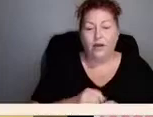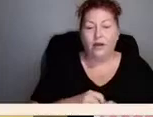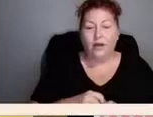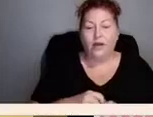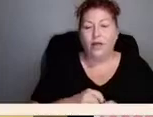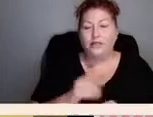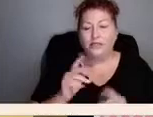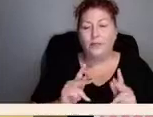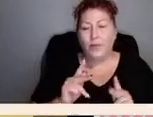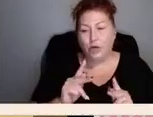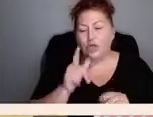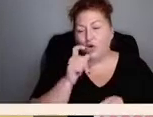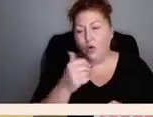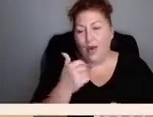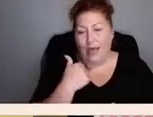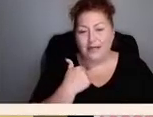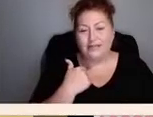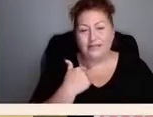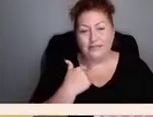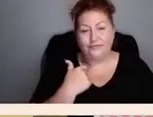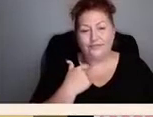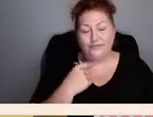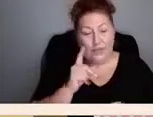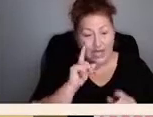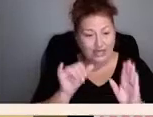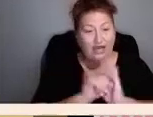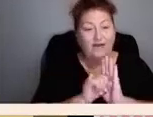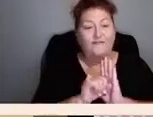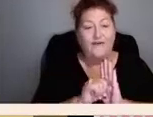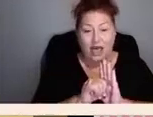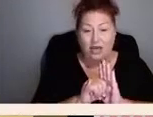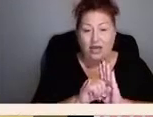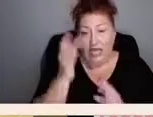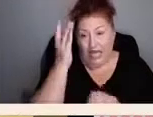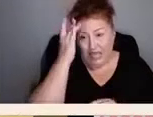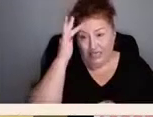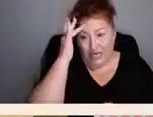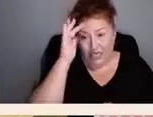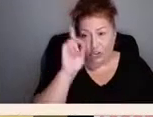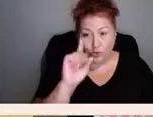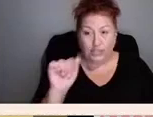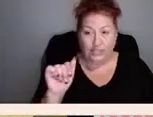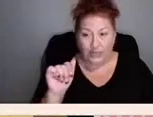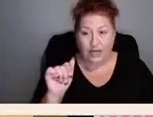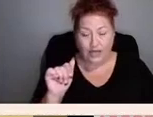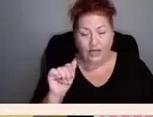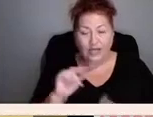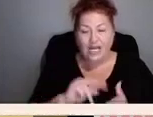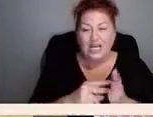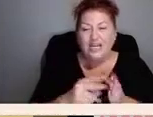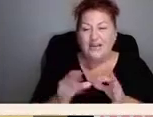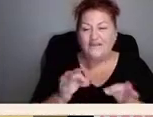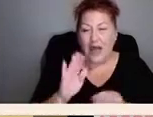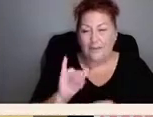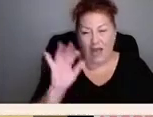individual who has an identified intellectual disability defined by federal